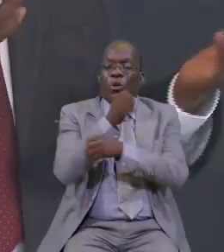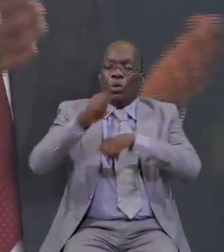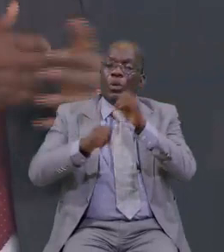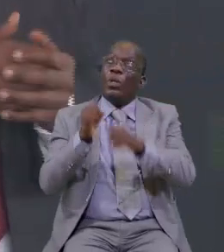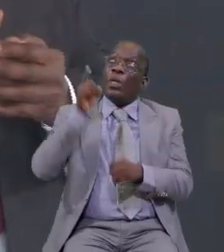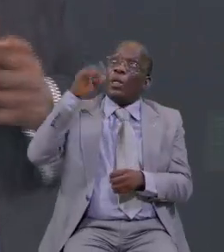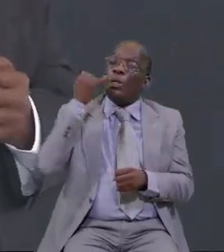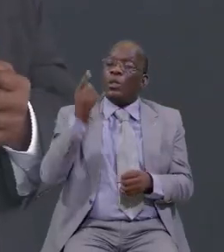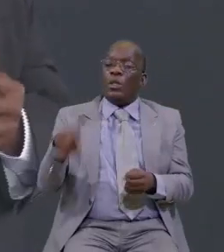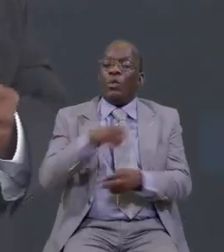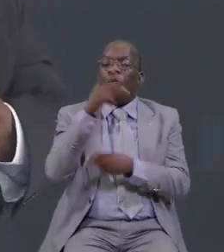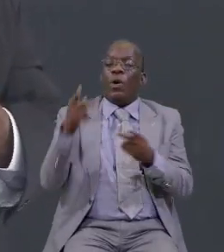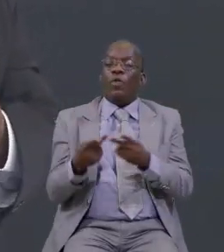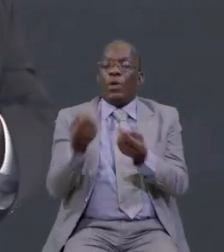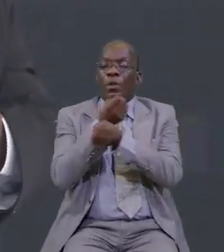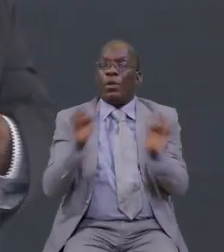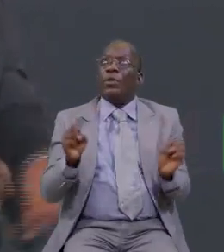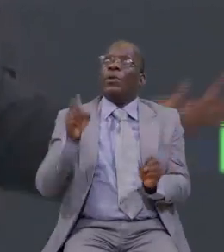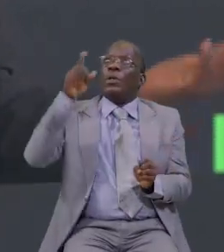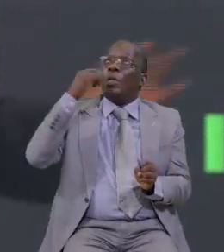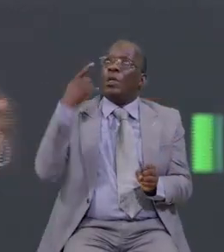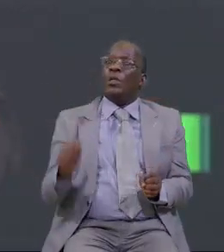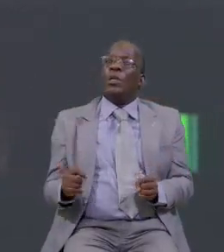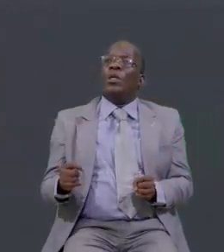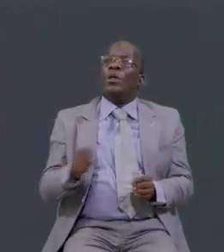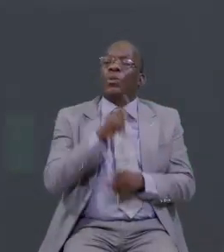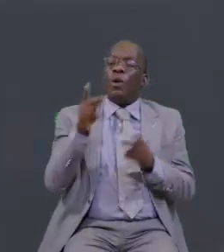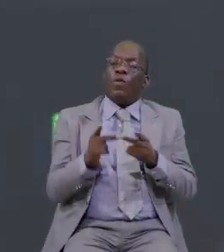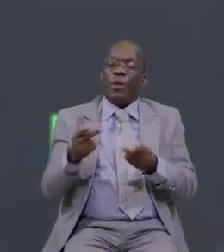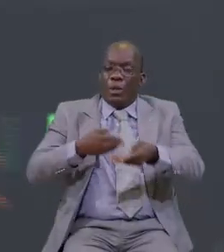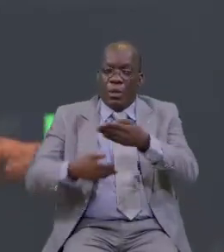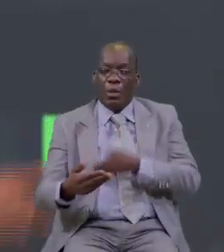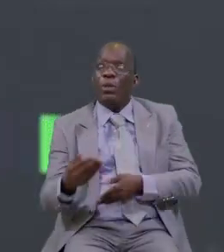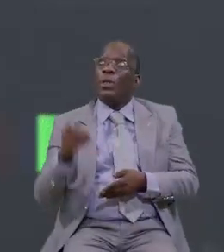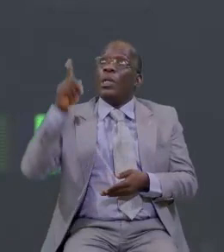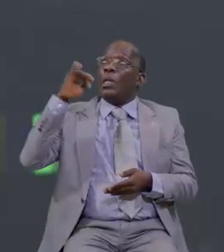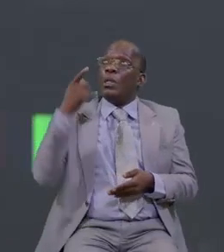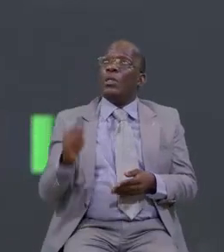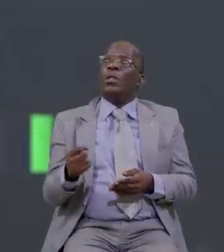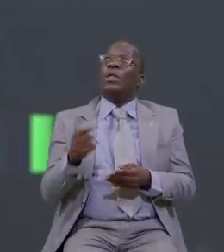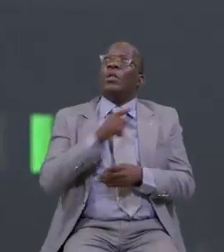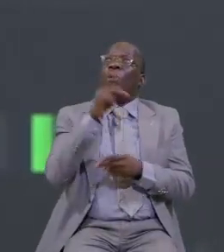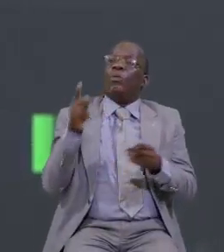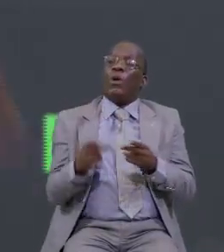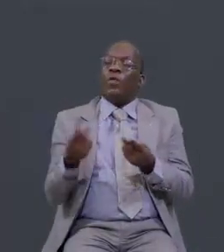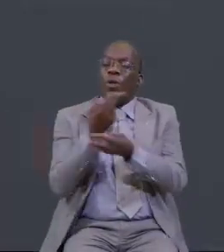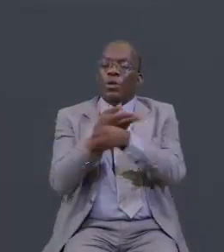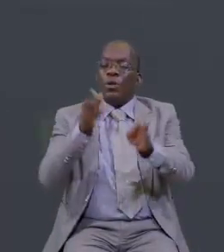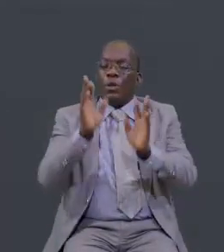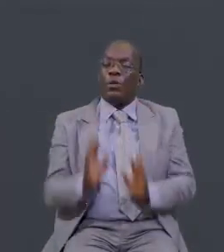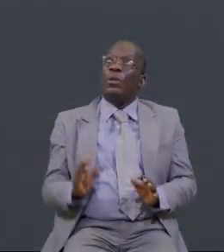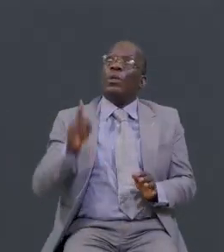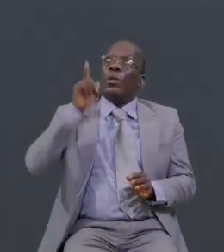is the perfect substitute, is the perfect Redeemer. And he comes to you today as you come